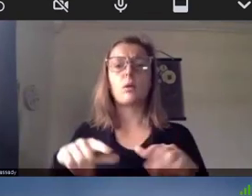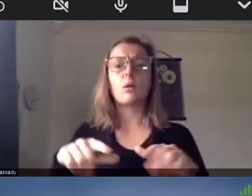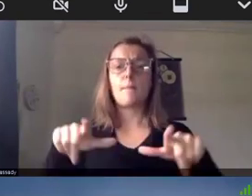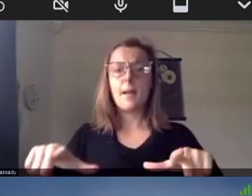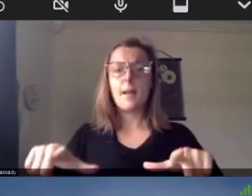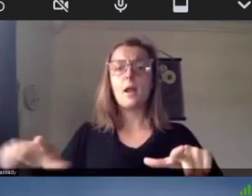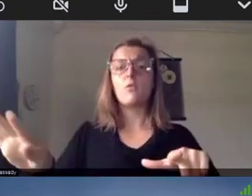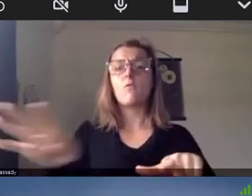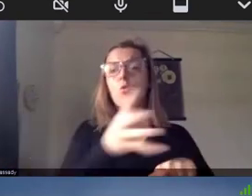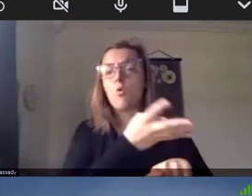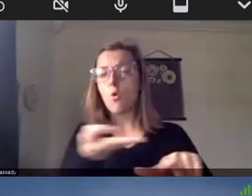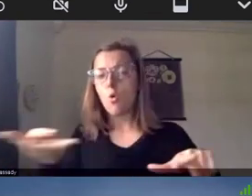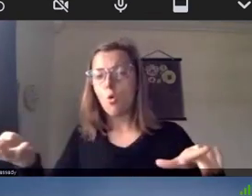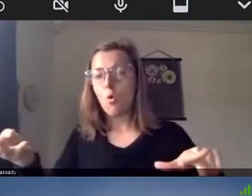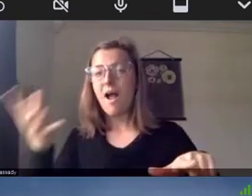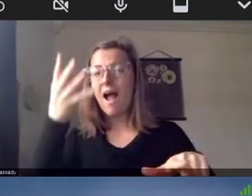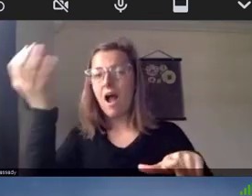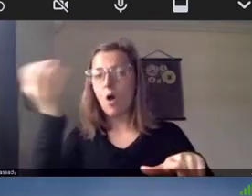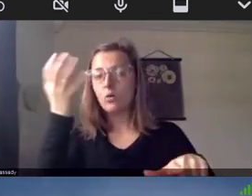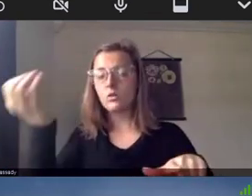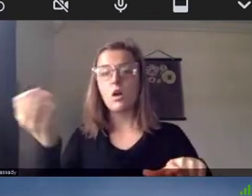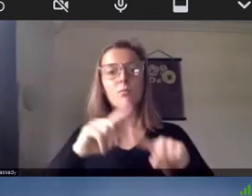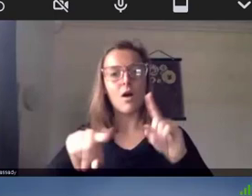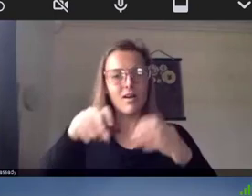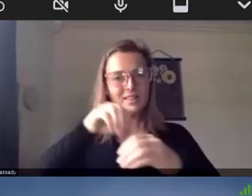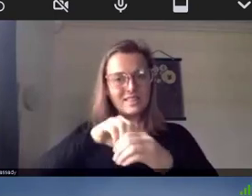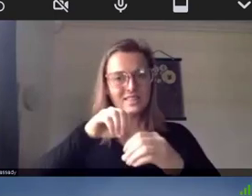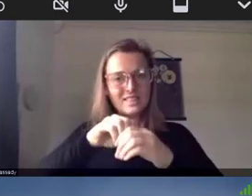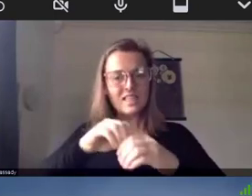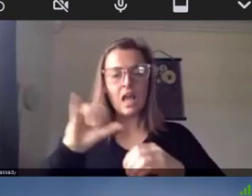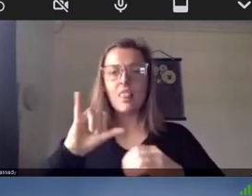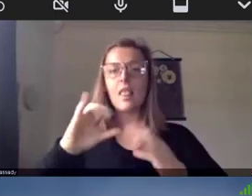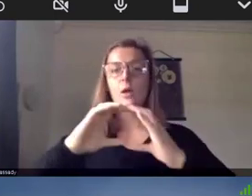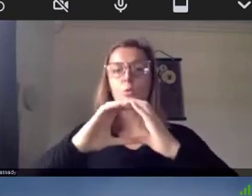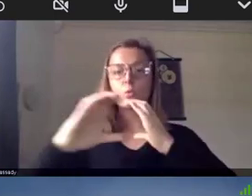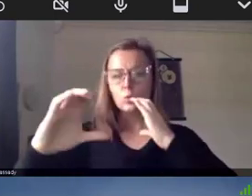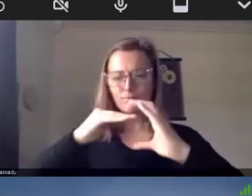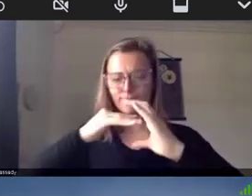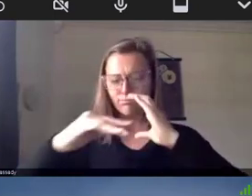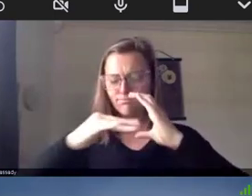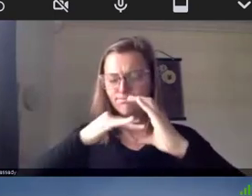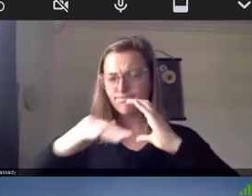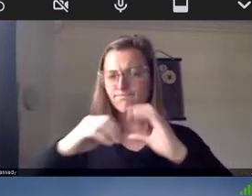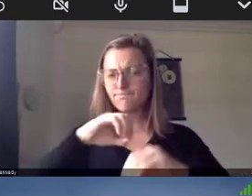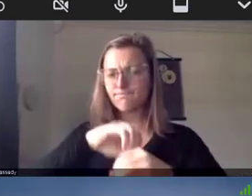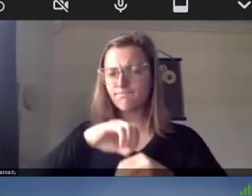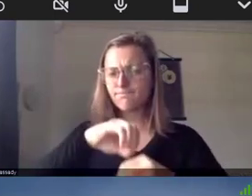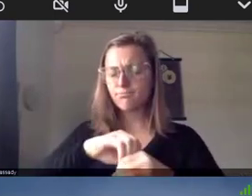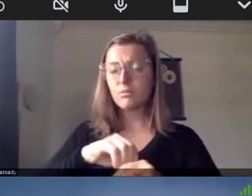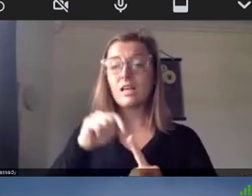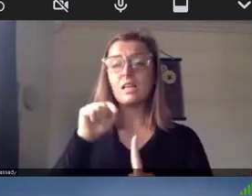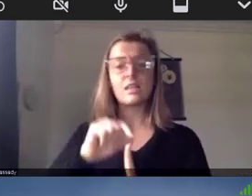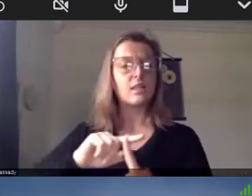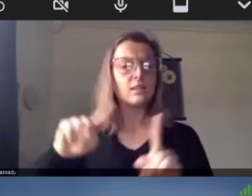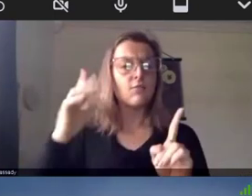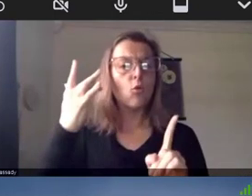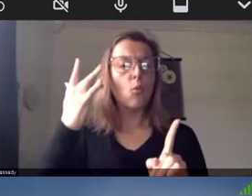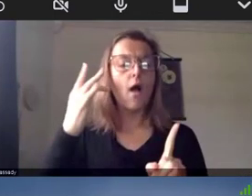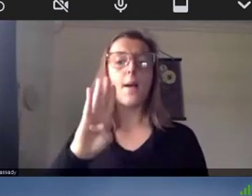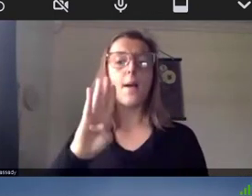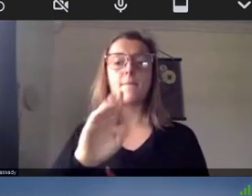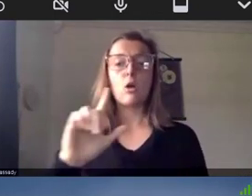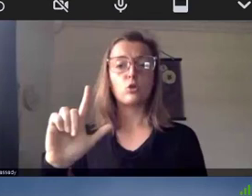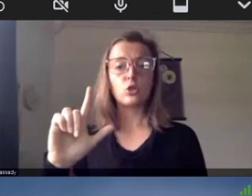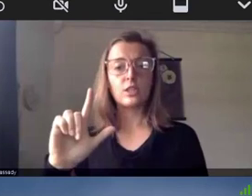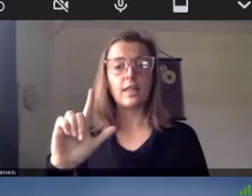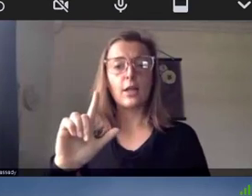the reason this is different is because our boundary layers from the different surfaces start to overlap, right? So